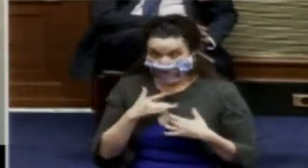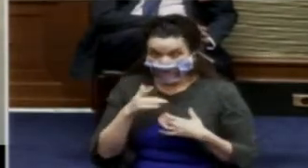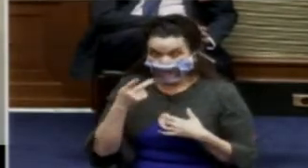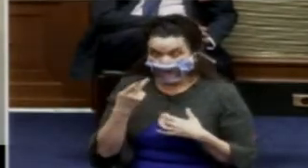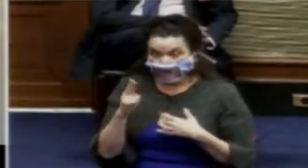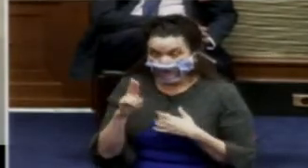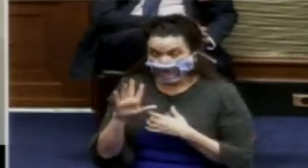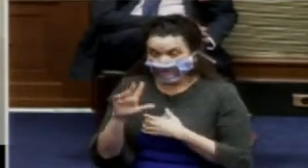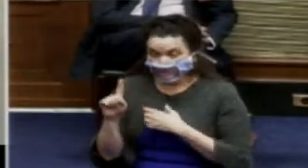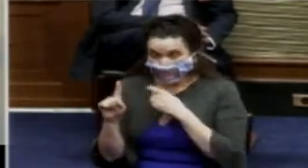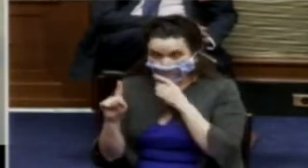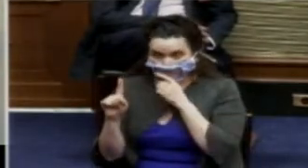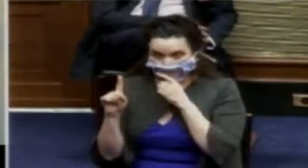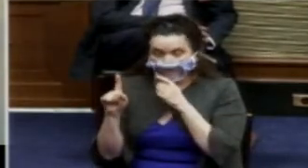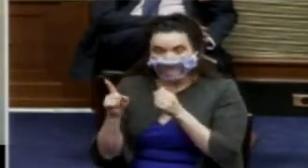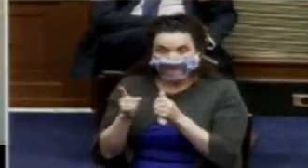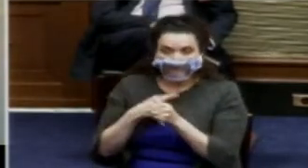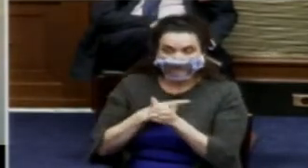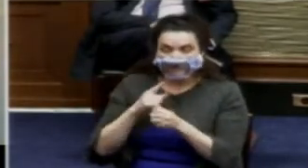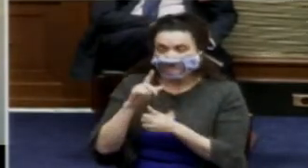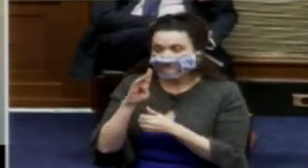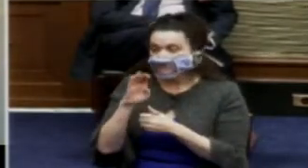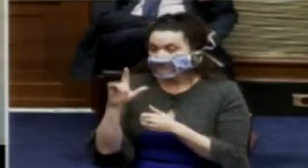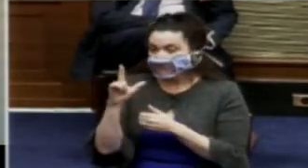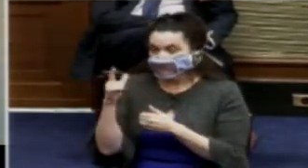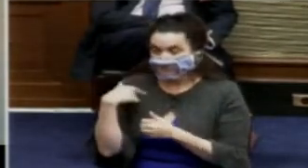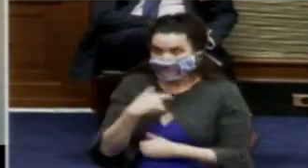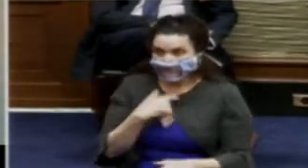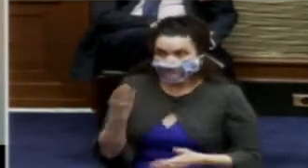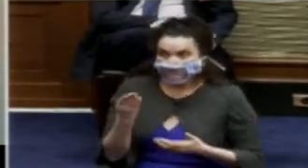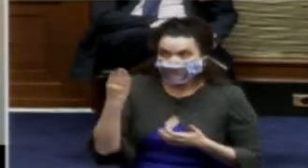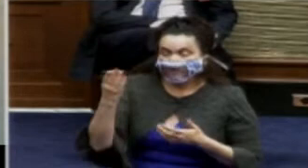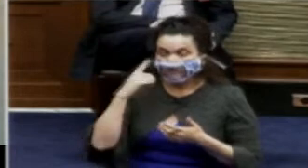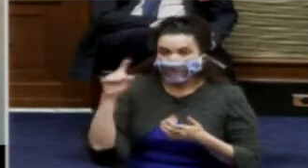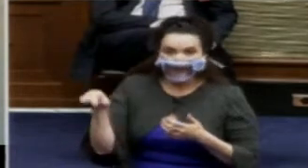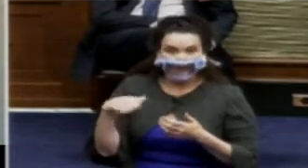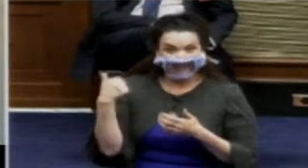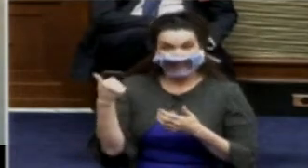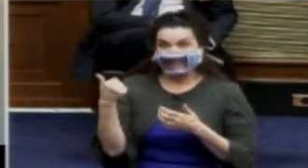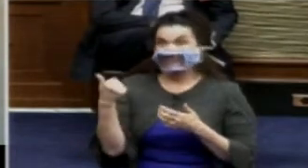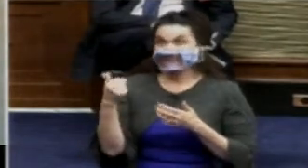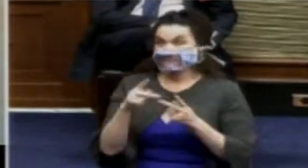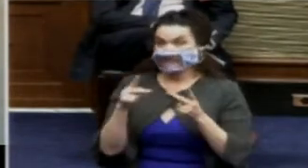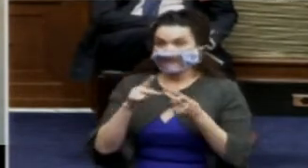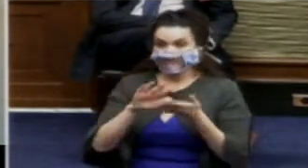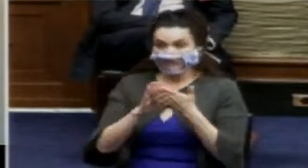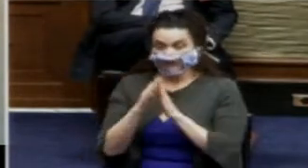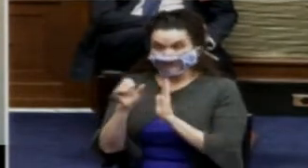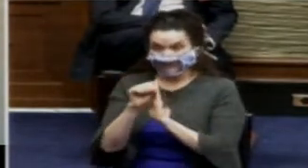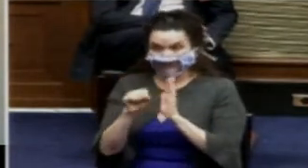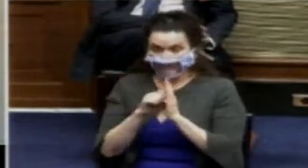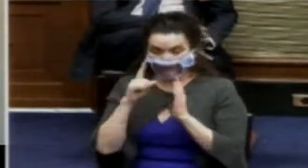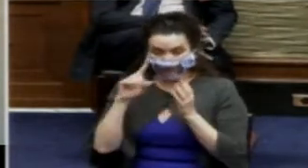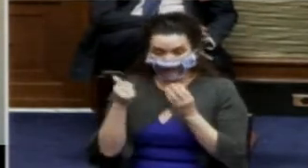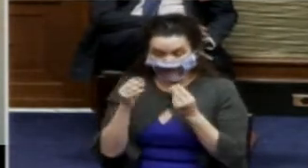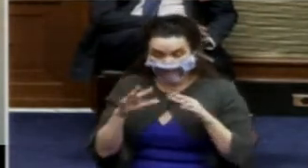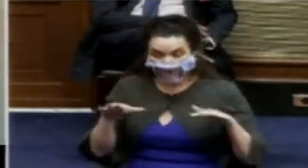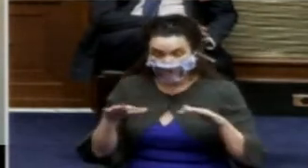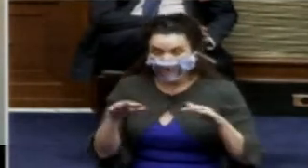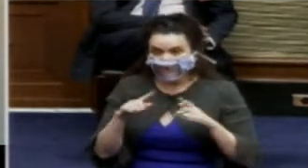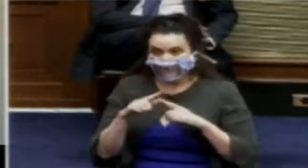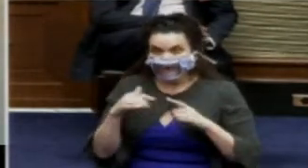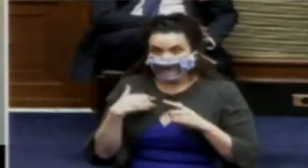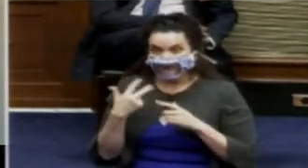was the first bill that we've heard for any statehood for any of our territories. And yet there are